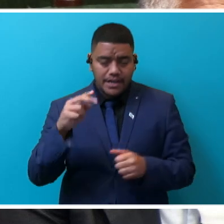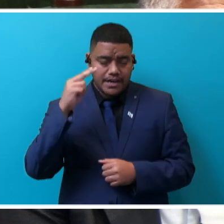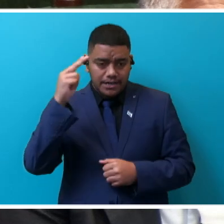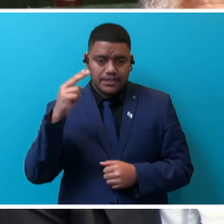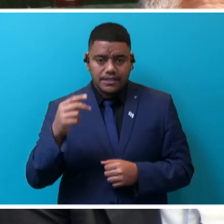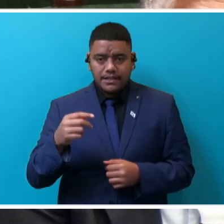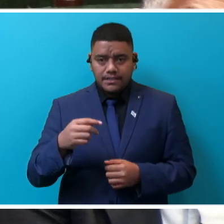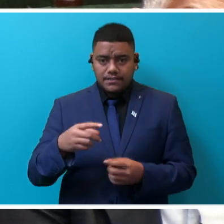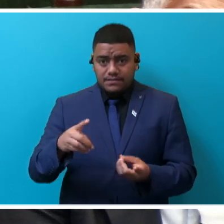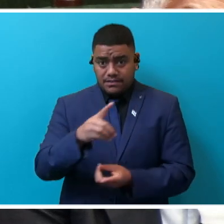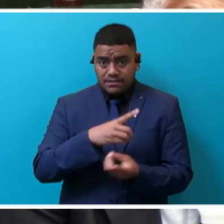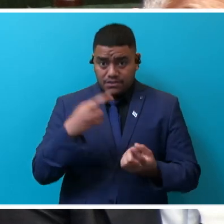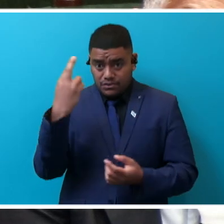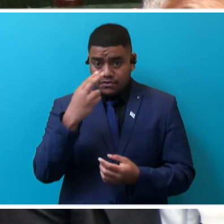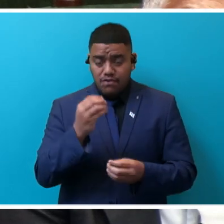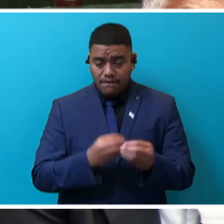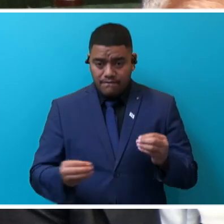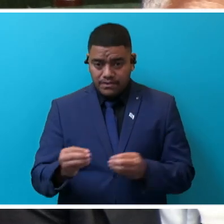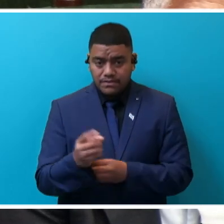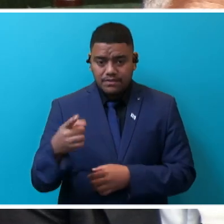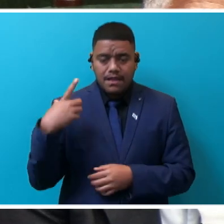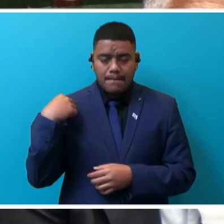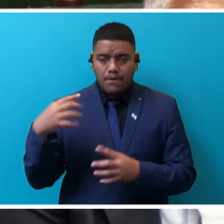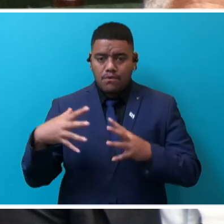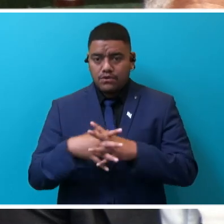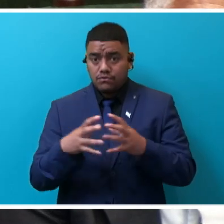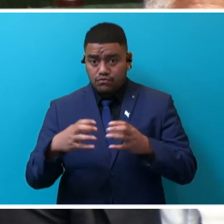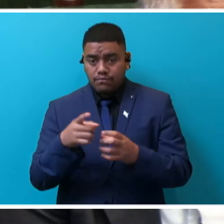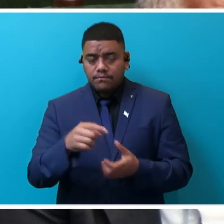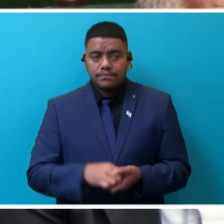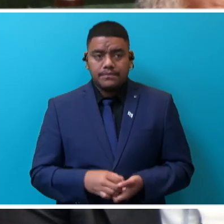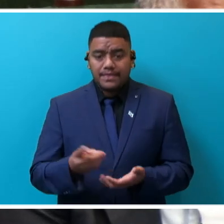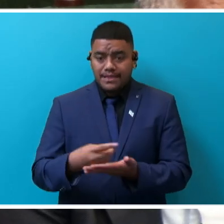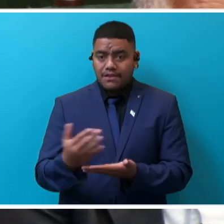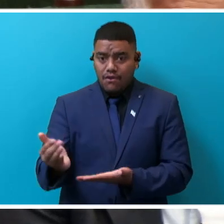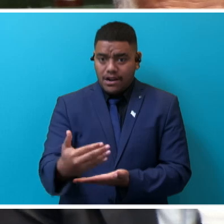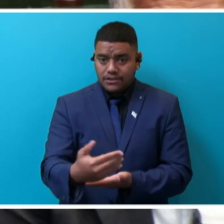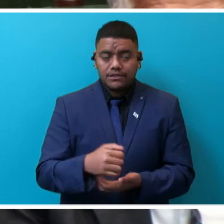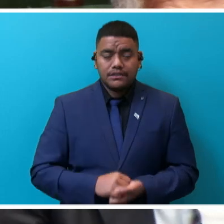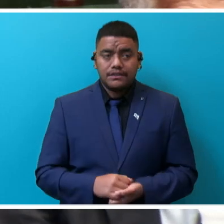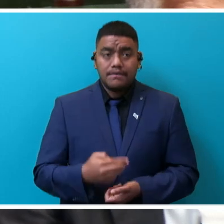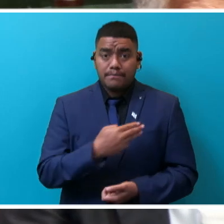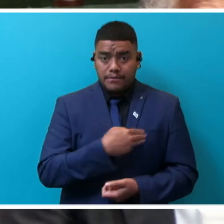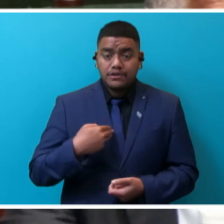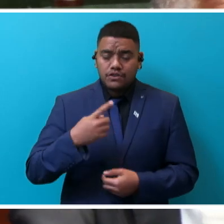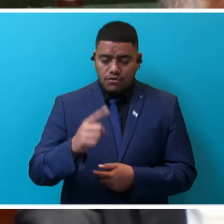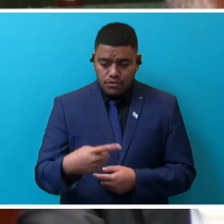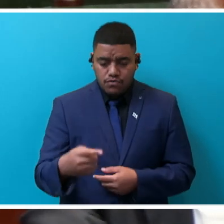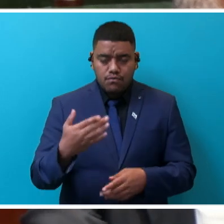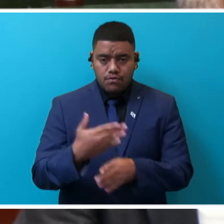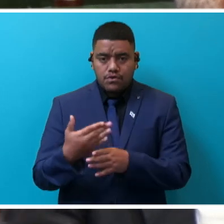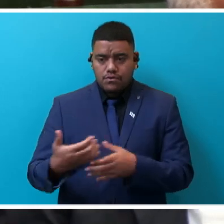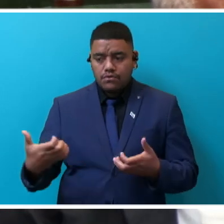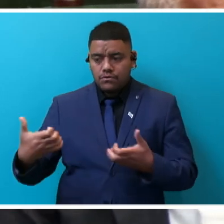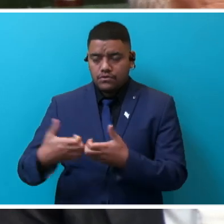Risk Management Office for applying the Washington Group questions in their sectoral data collection. The Ministry continues to work closely with Fiji